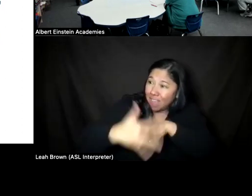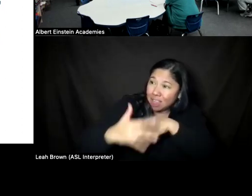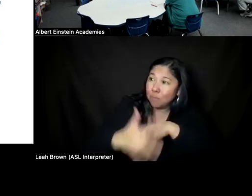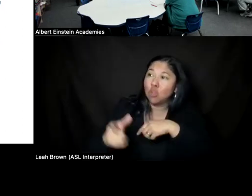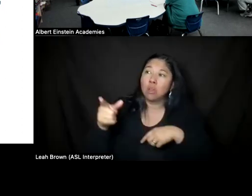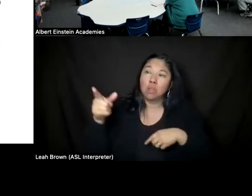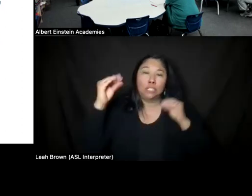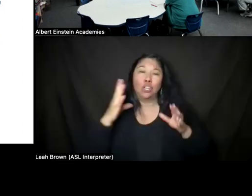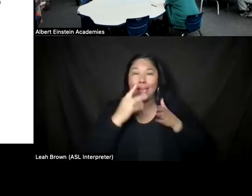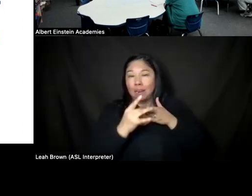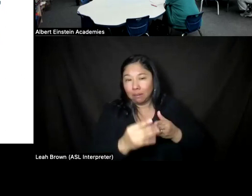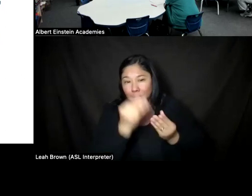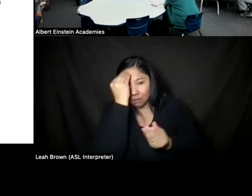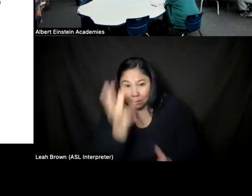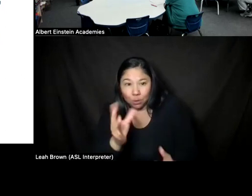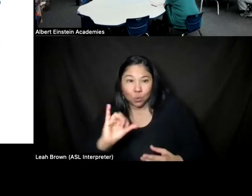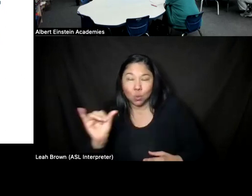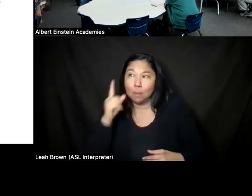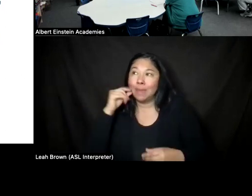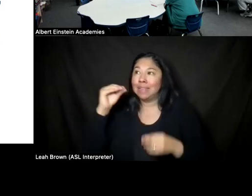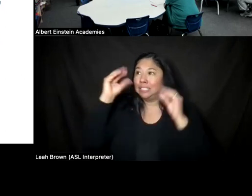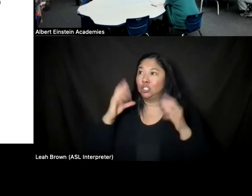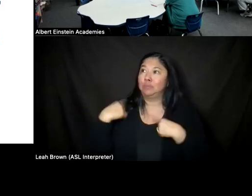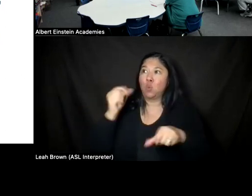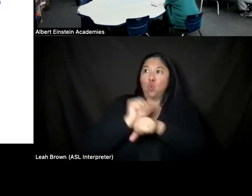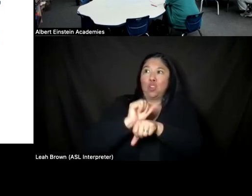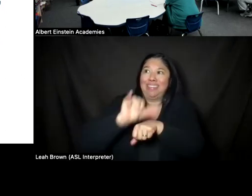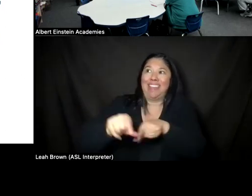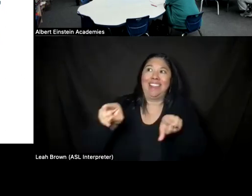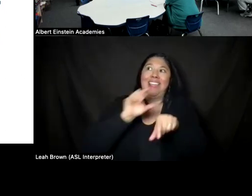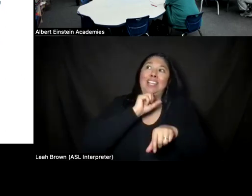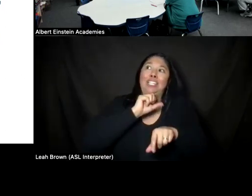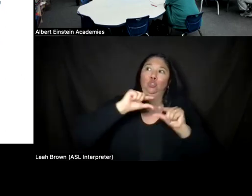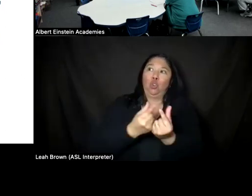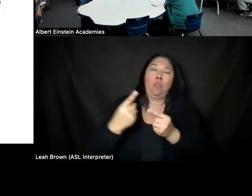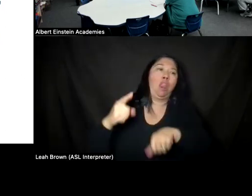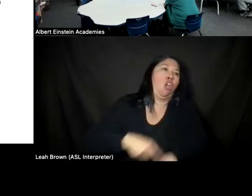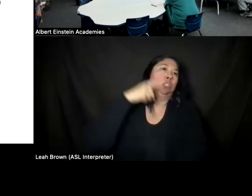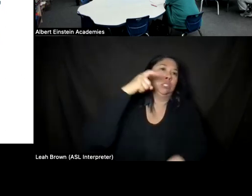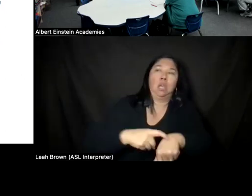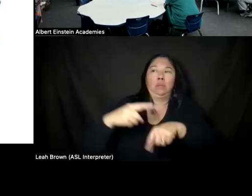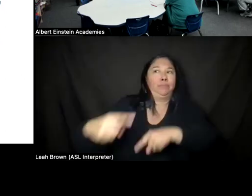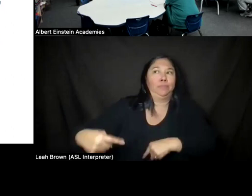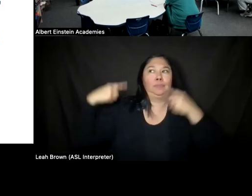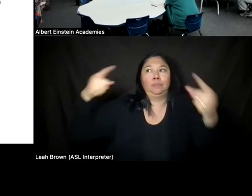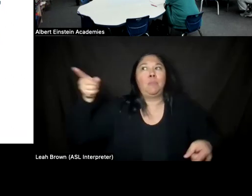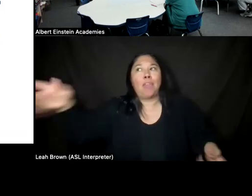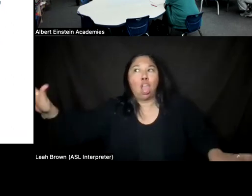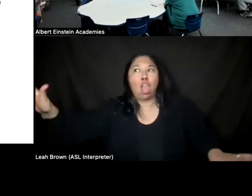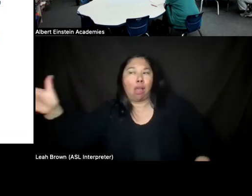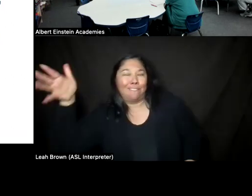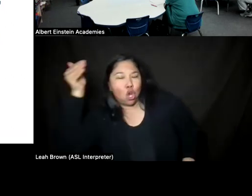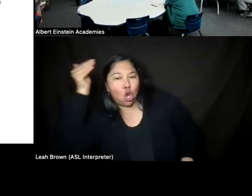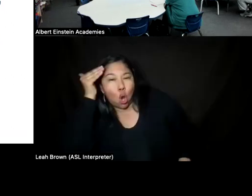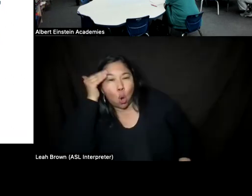too, because they have been working with this age group for a long time. And so they kind of know by working with them where they may be